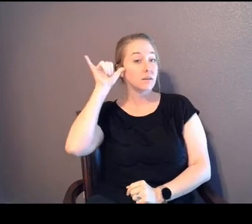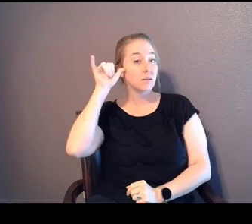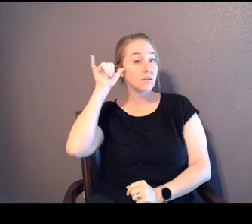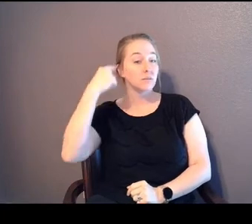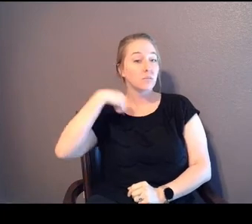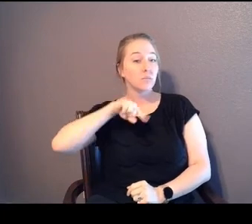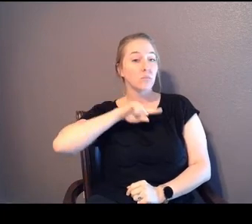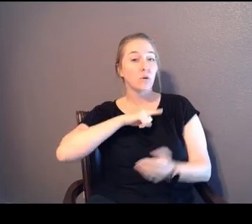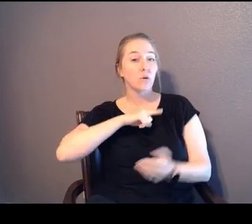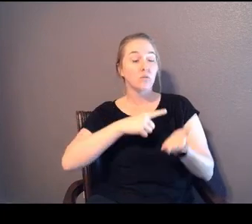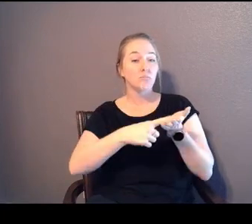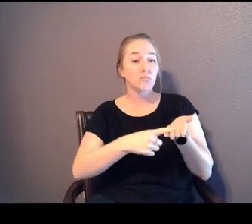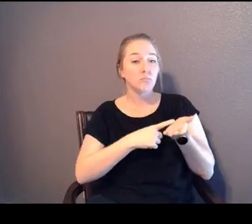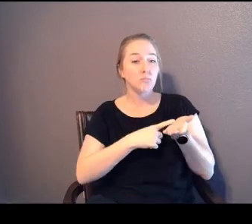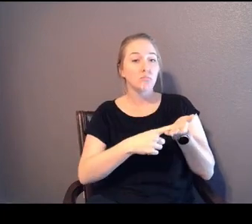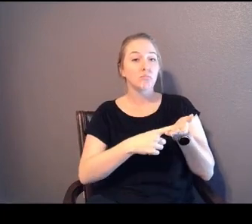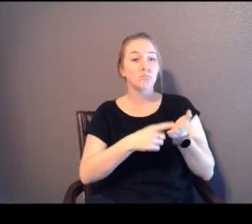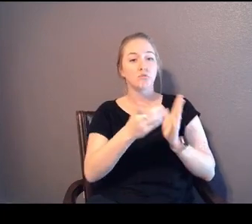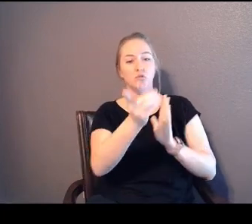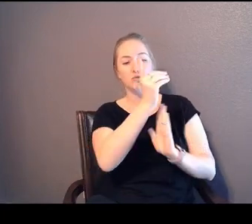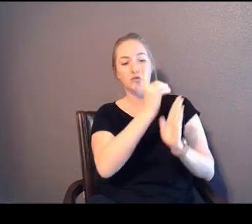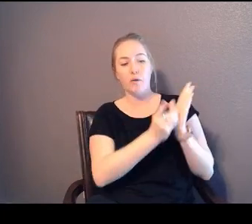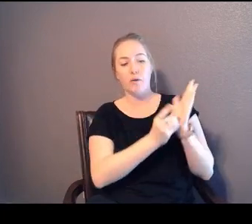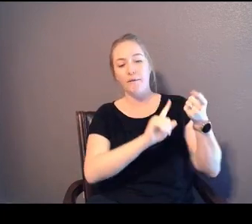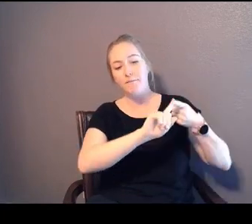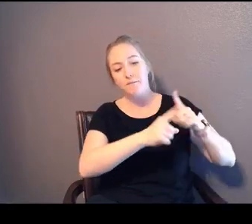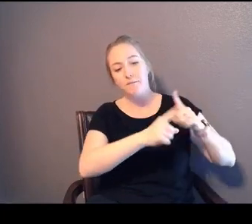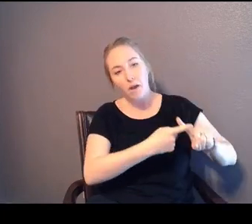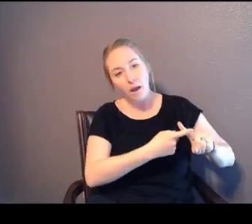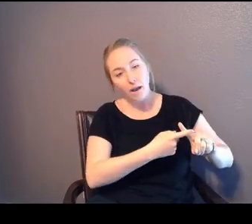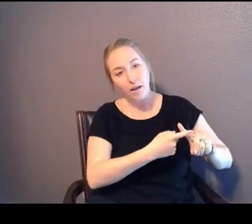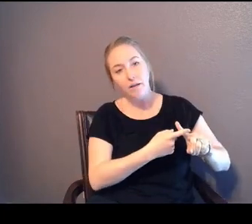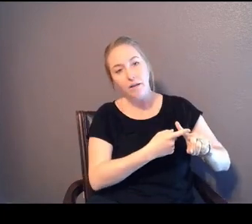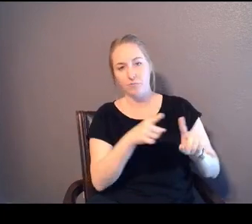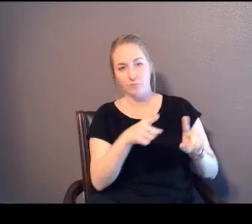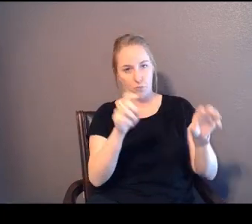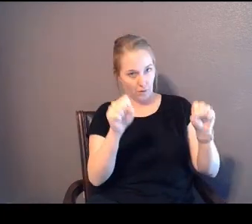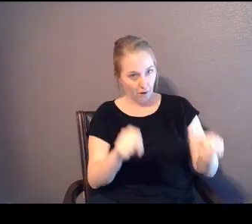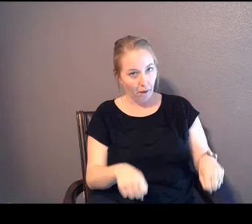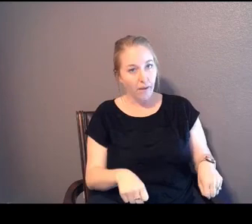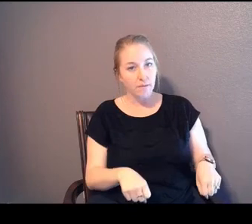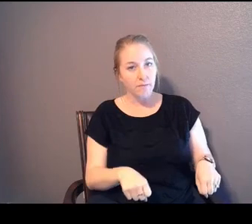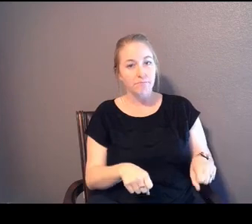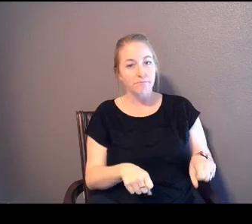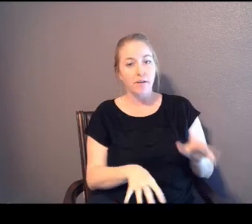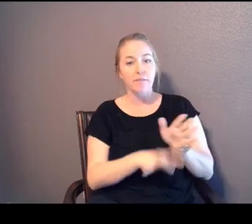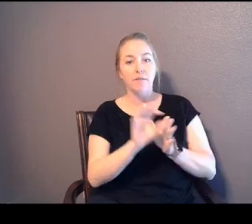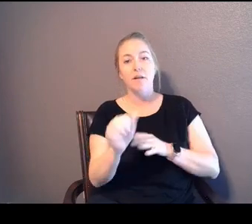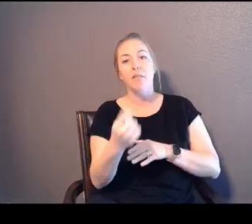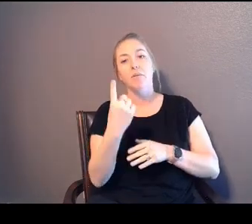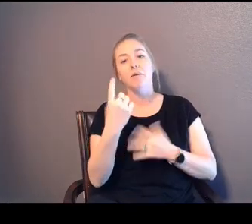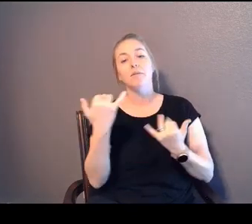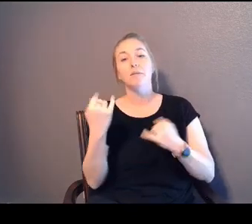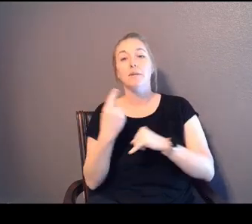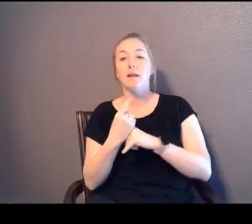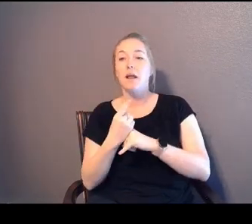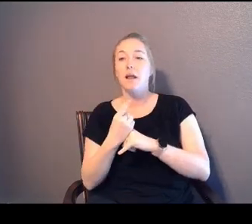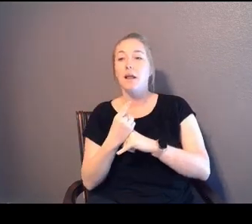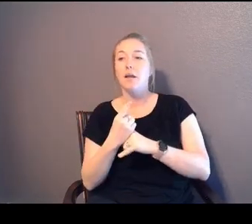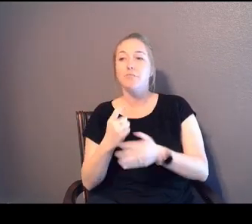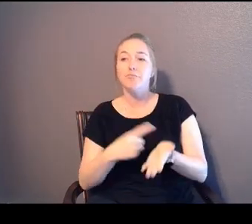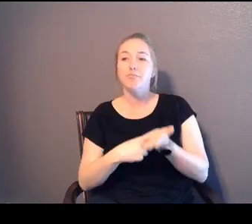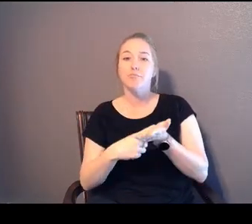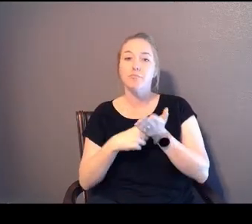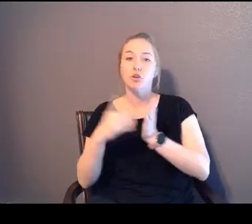friend, and you can do that. Today we're talking about drawing a plant, and that's pretty